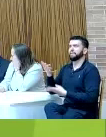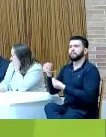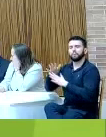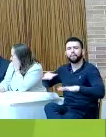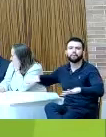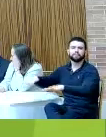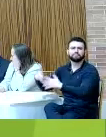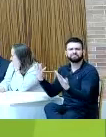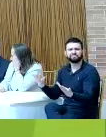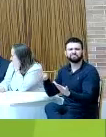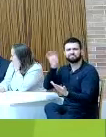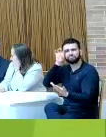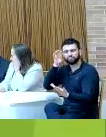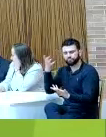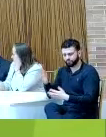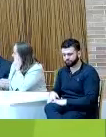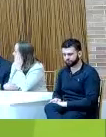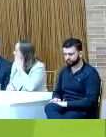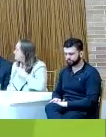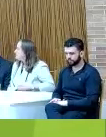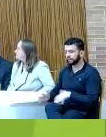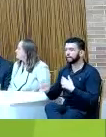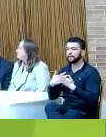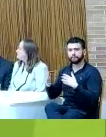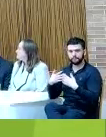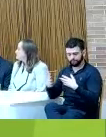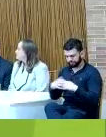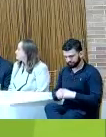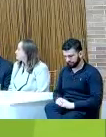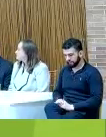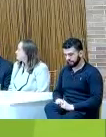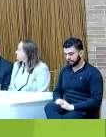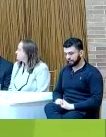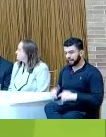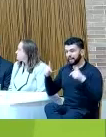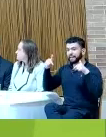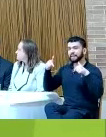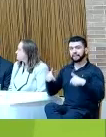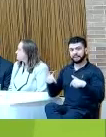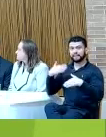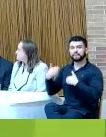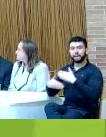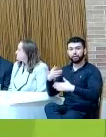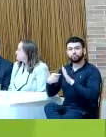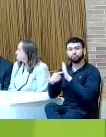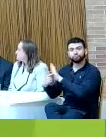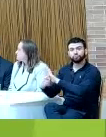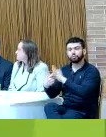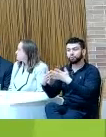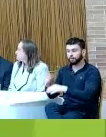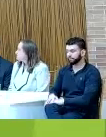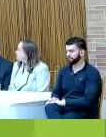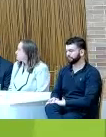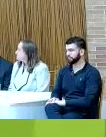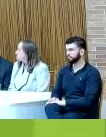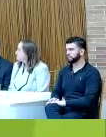um anywh who I think this particular effect pattern also presents an opportunity to sort of pause